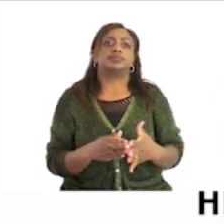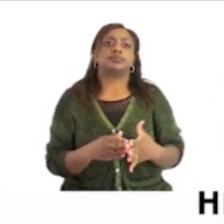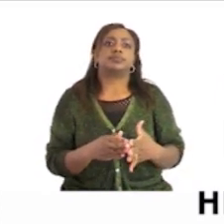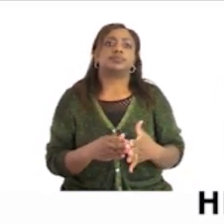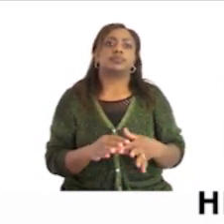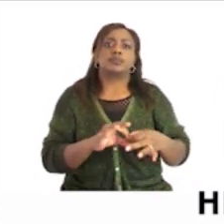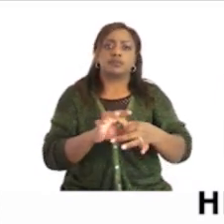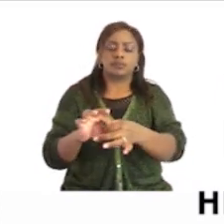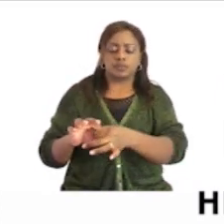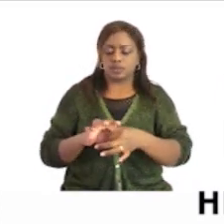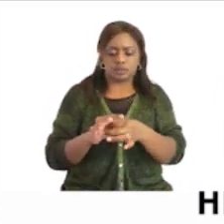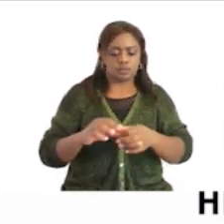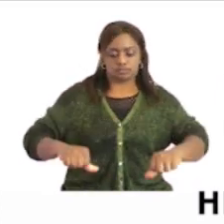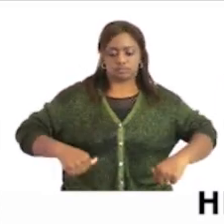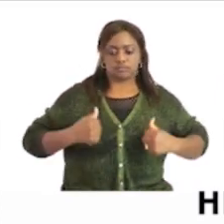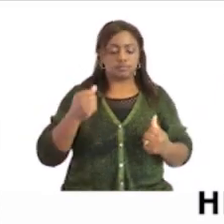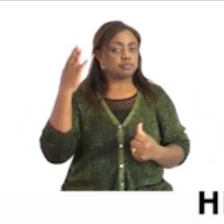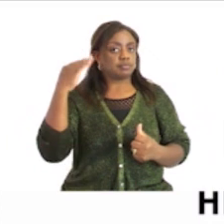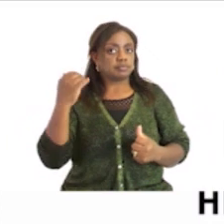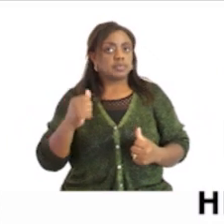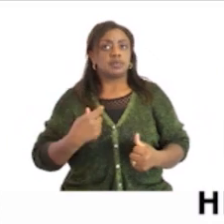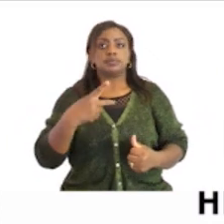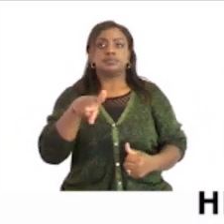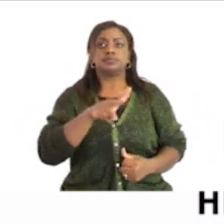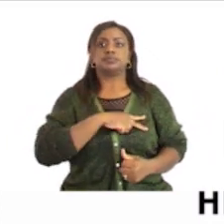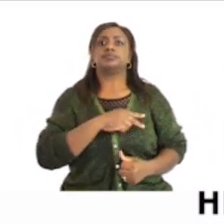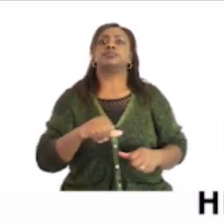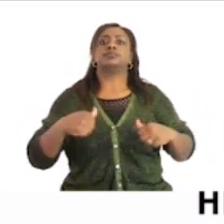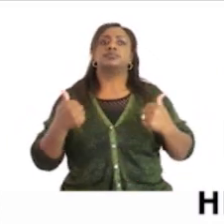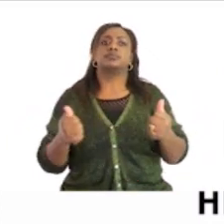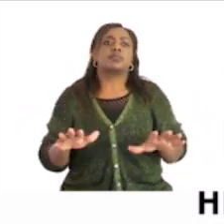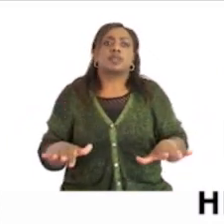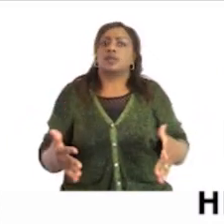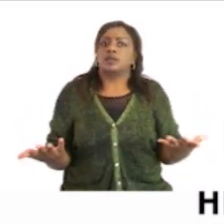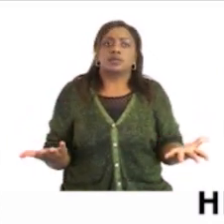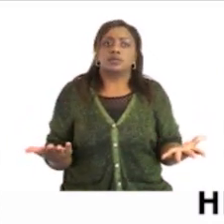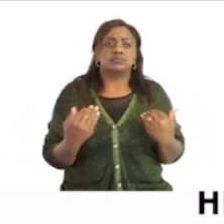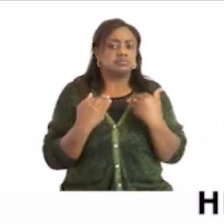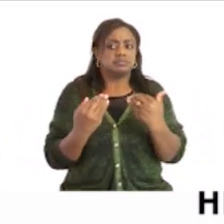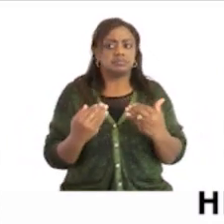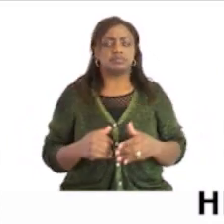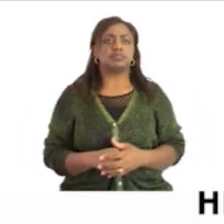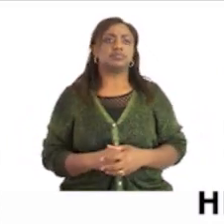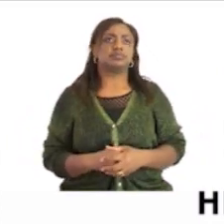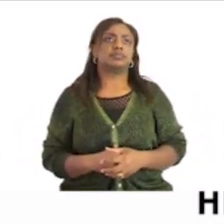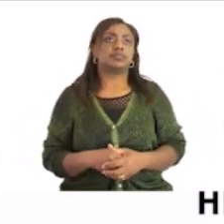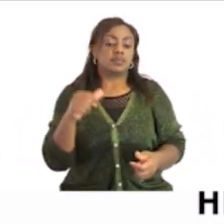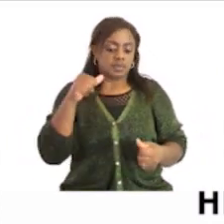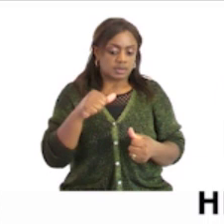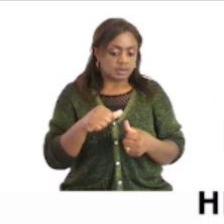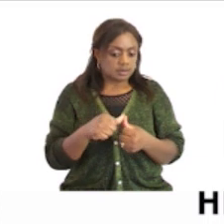between healthy behavior and personal health. So the thing is, health is important to all of us. And what you guys might